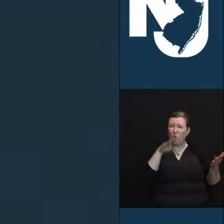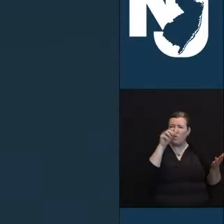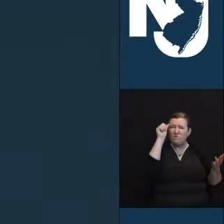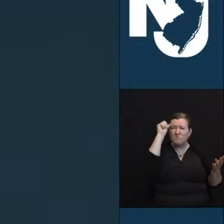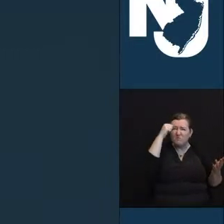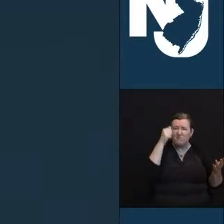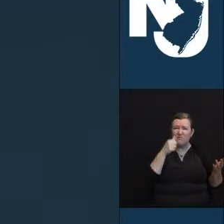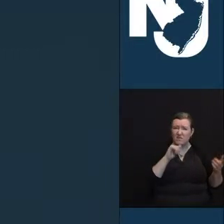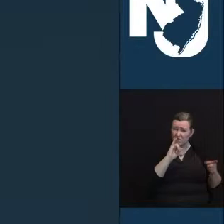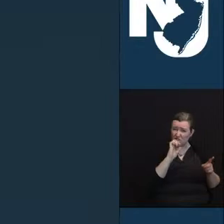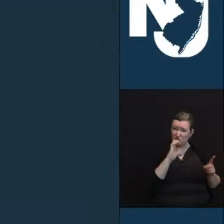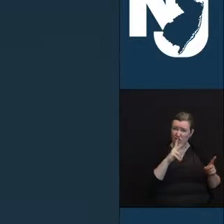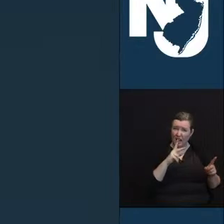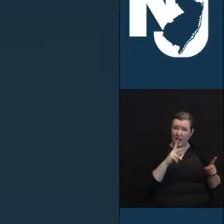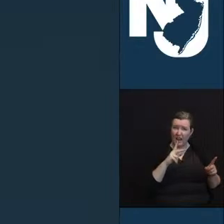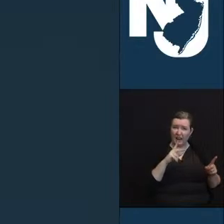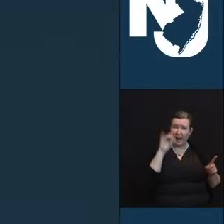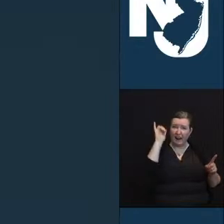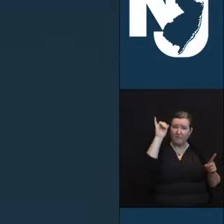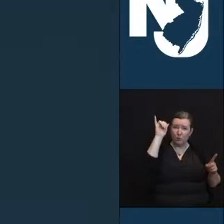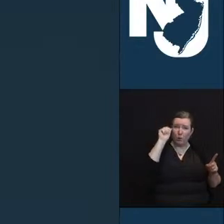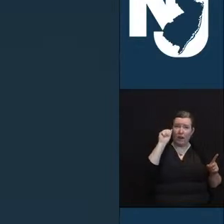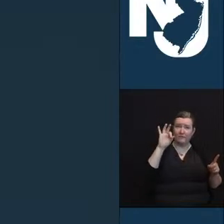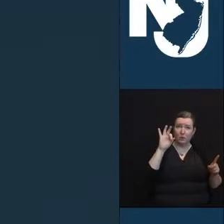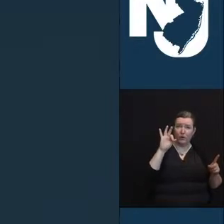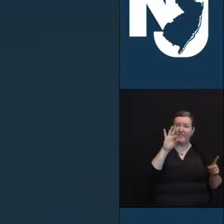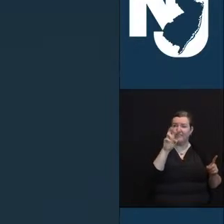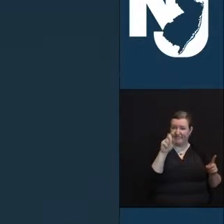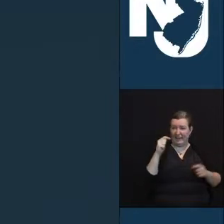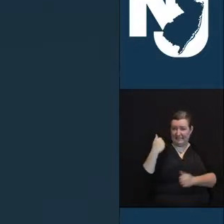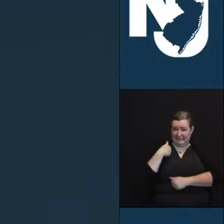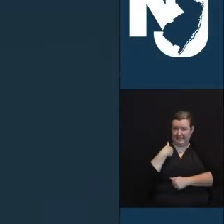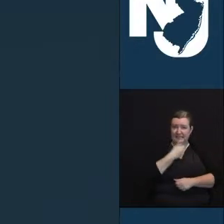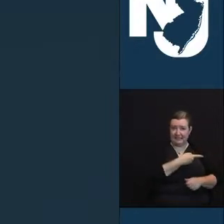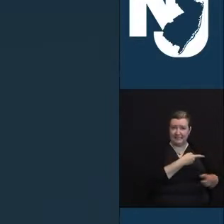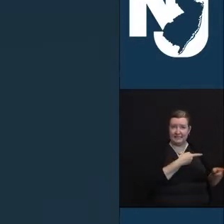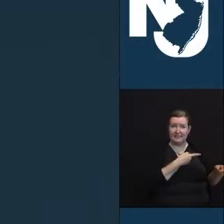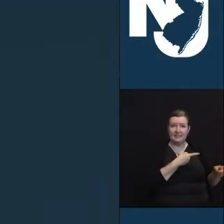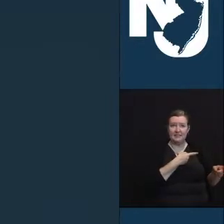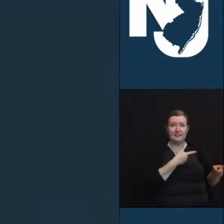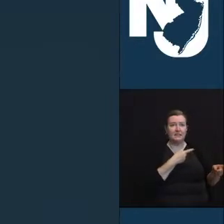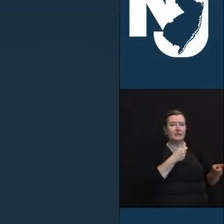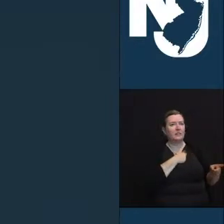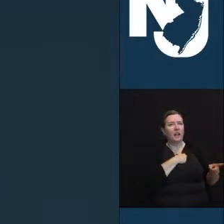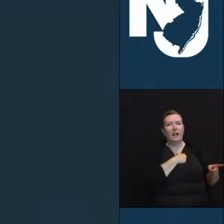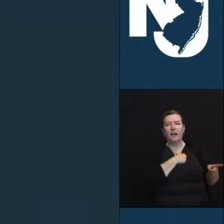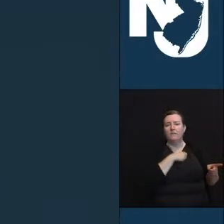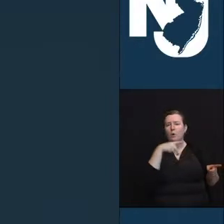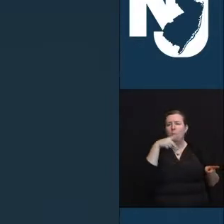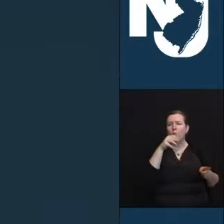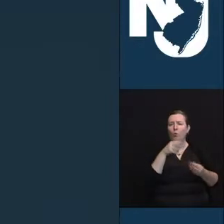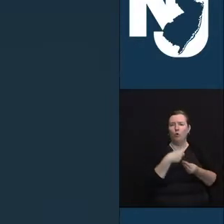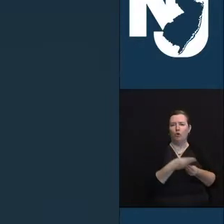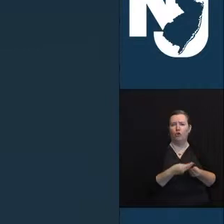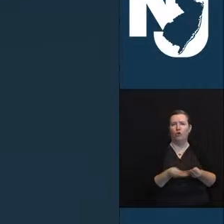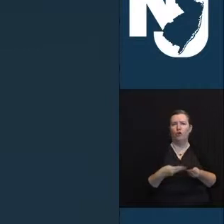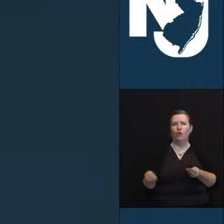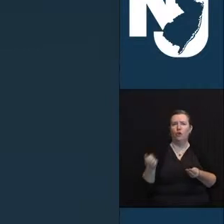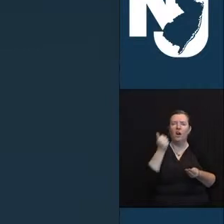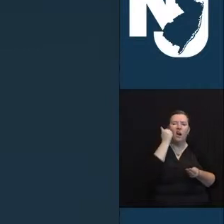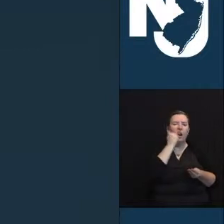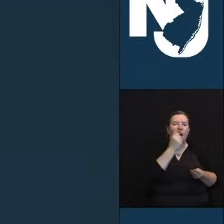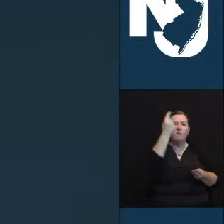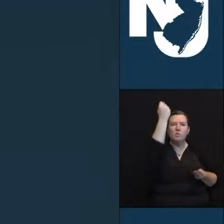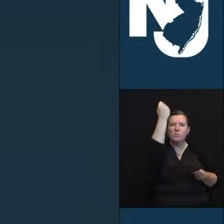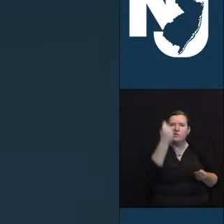Jack was a proud Air Force veteran. He also enjoyed a good game of poker, playing with a group of friends every Tuesday for